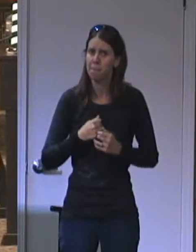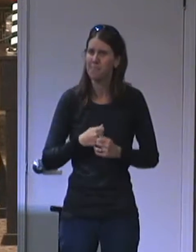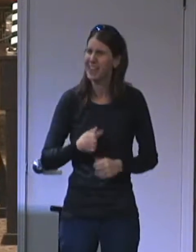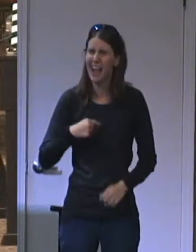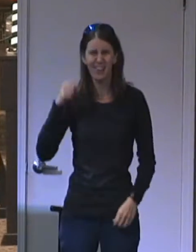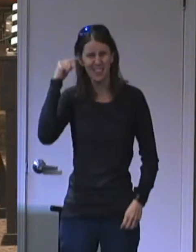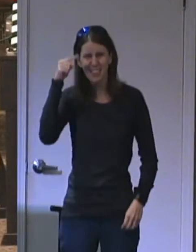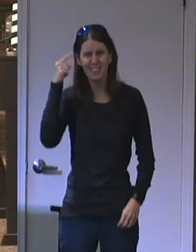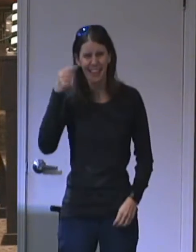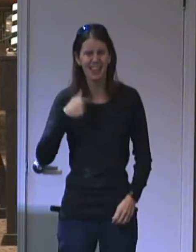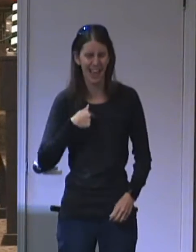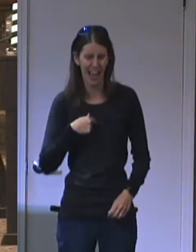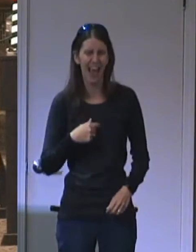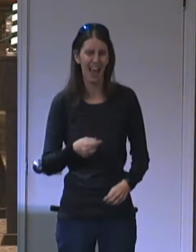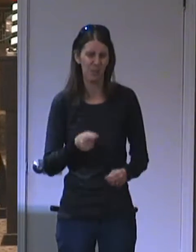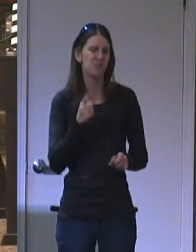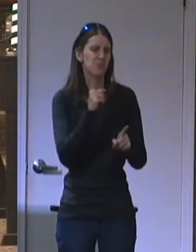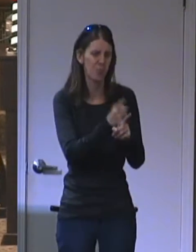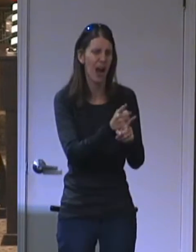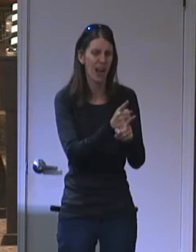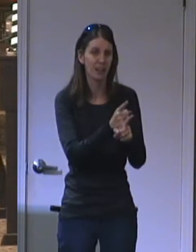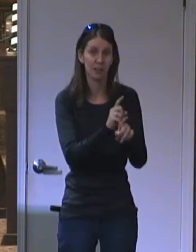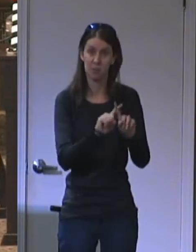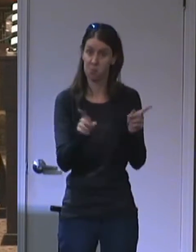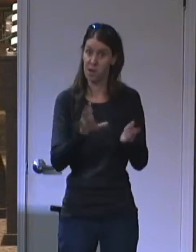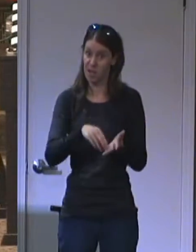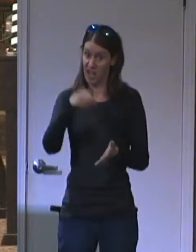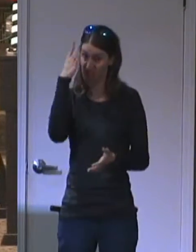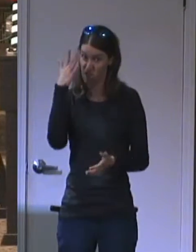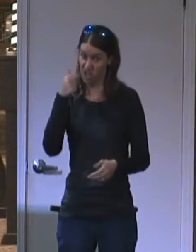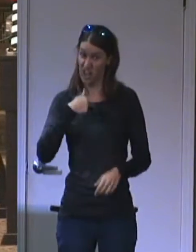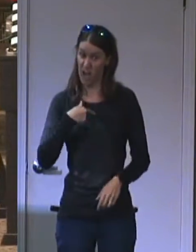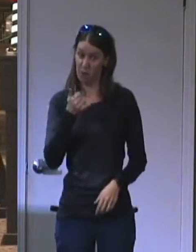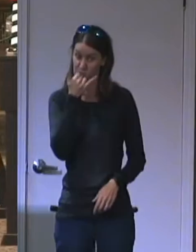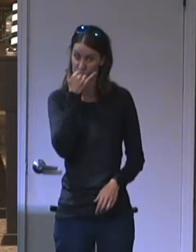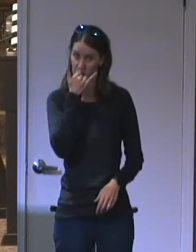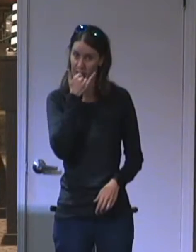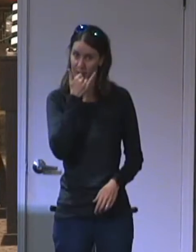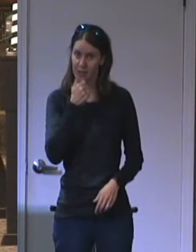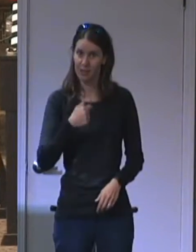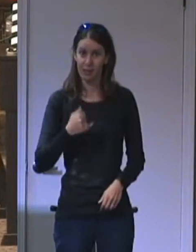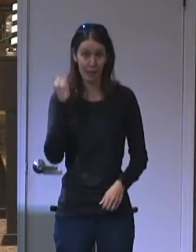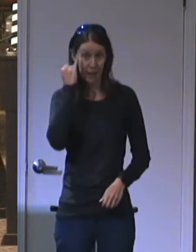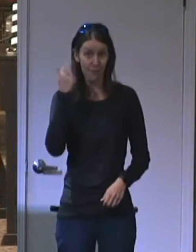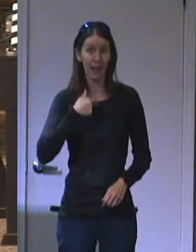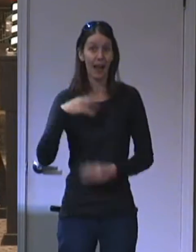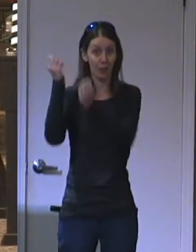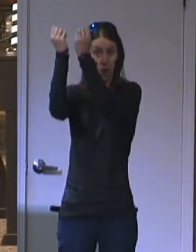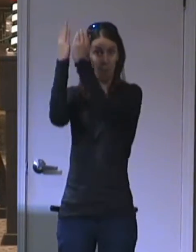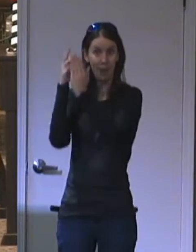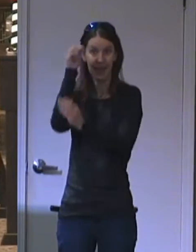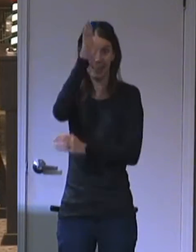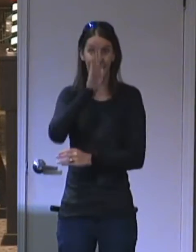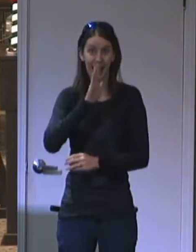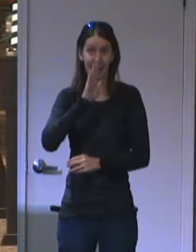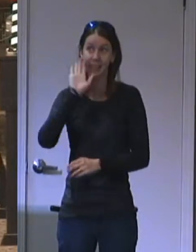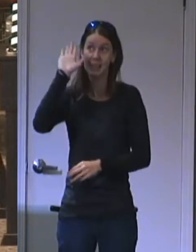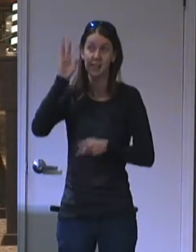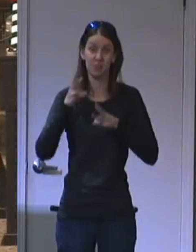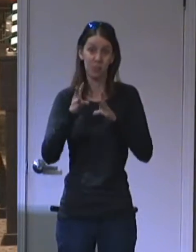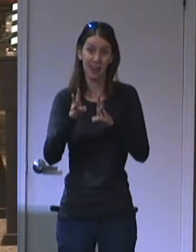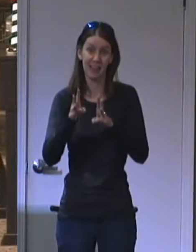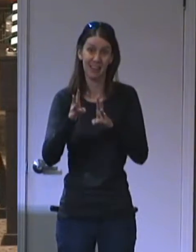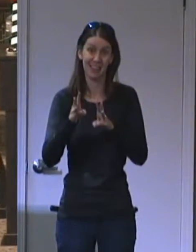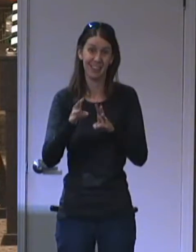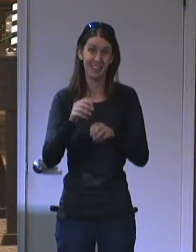I thought I knew what I was doing and I was so wrong. Now I understand. When I do it God's way, it may be a rough